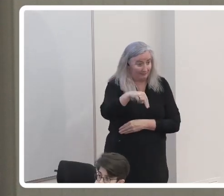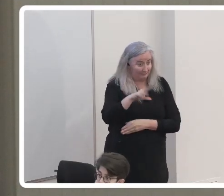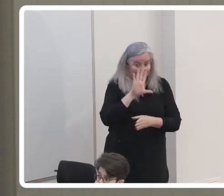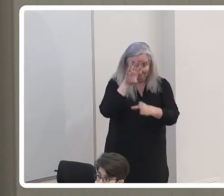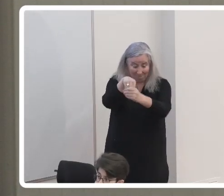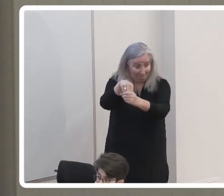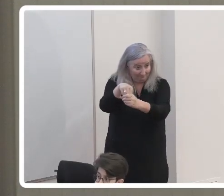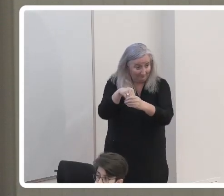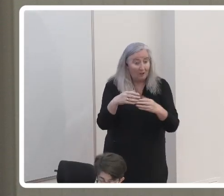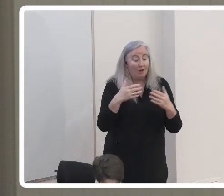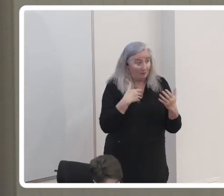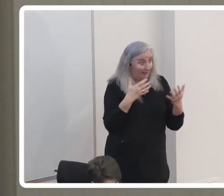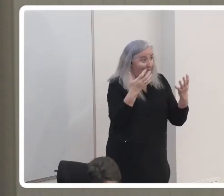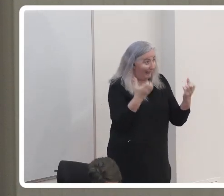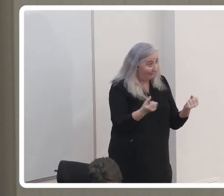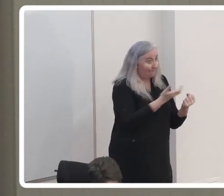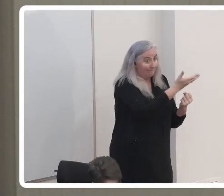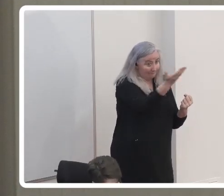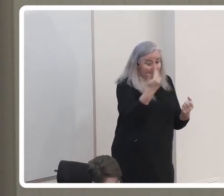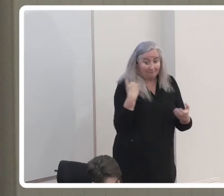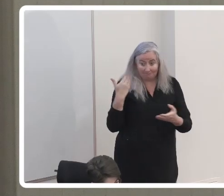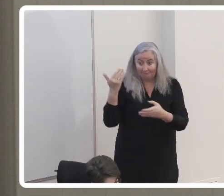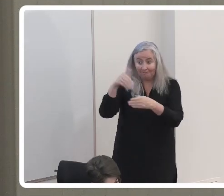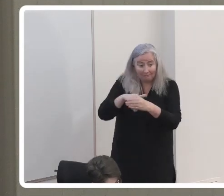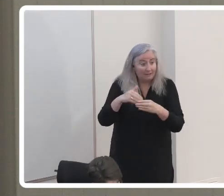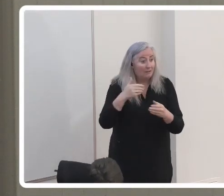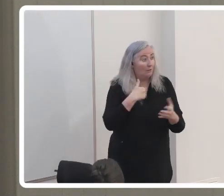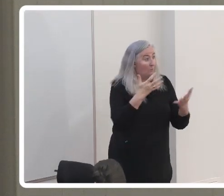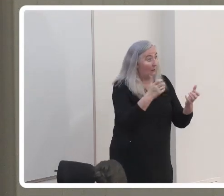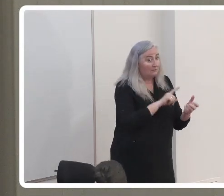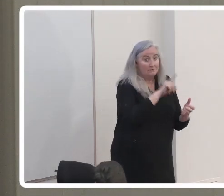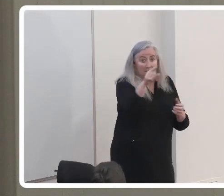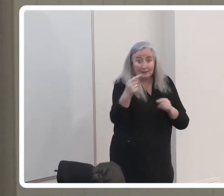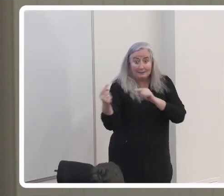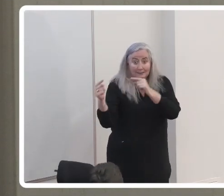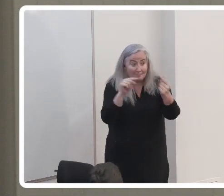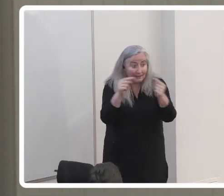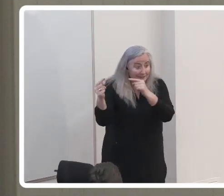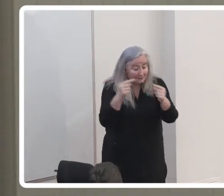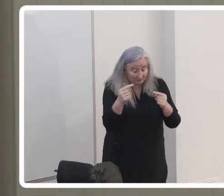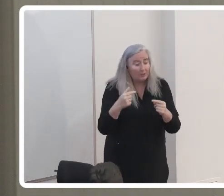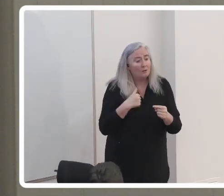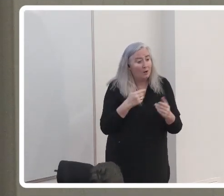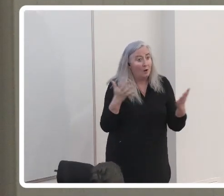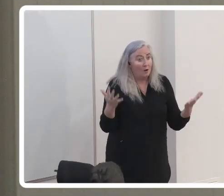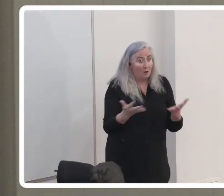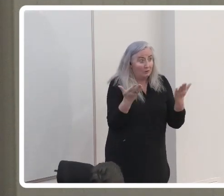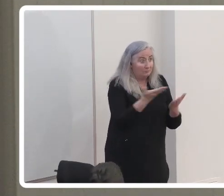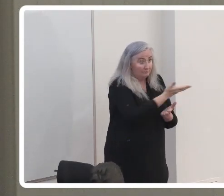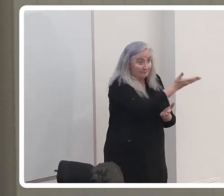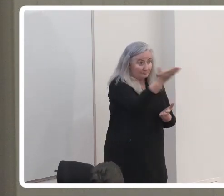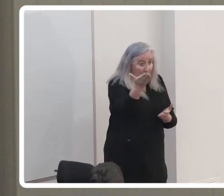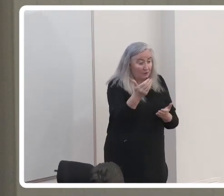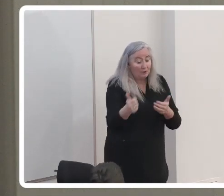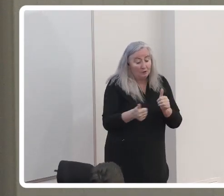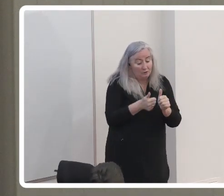assert our place there, shape ongoing debates, utilize human rights tools, but also urge funders to support